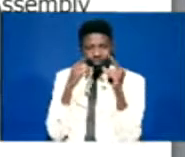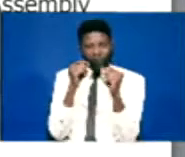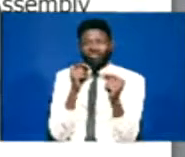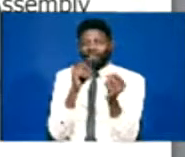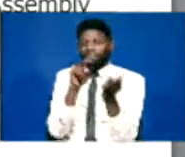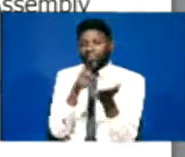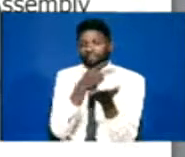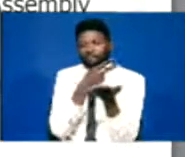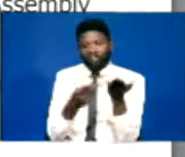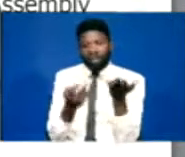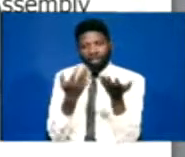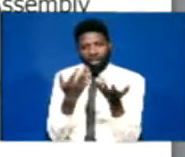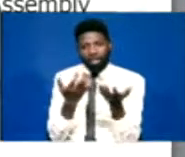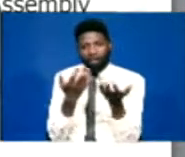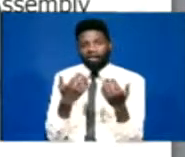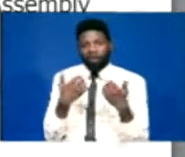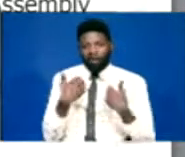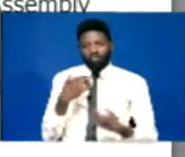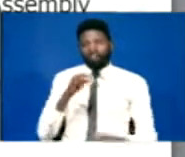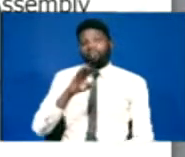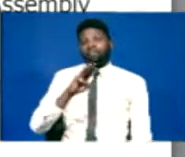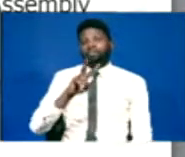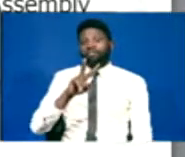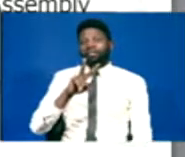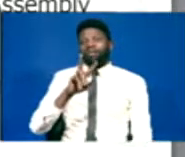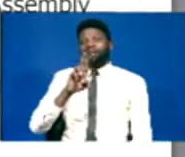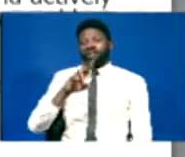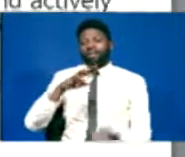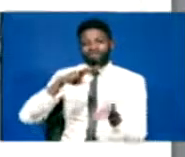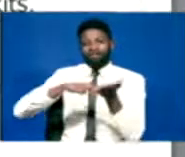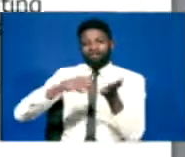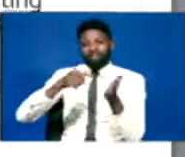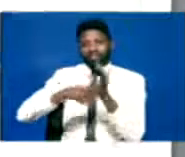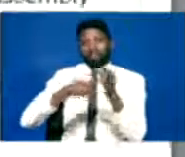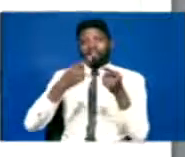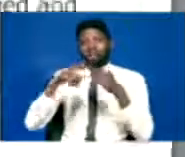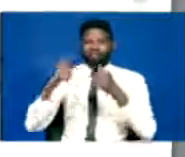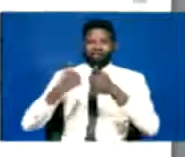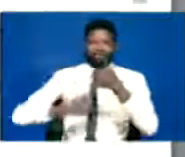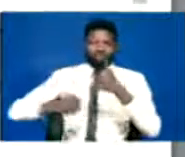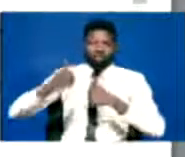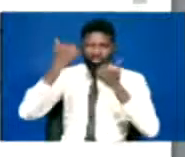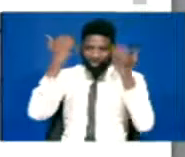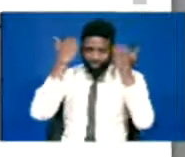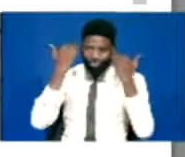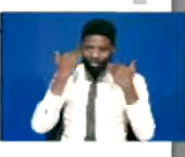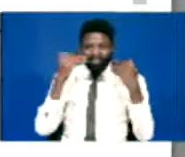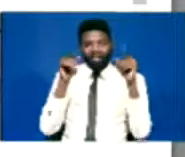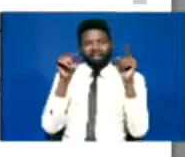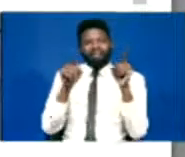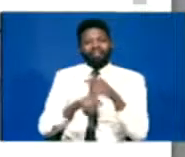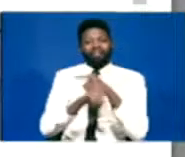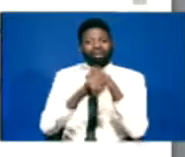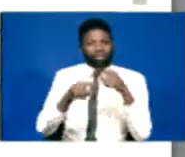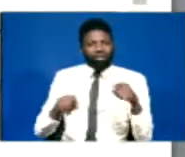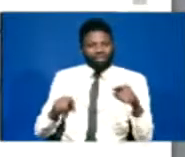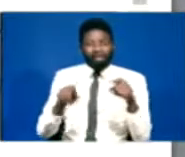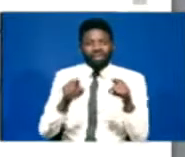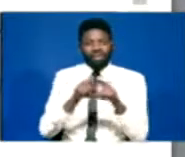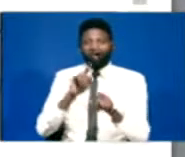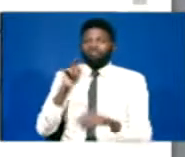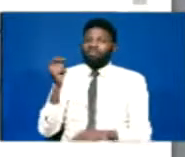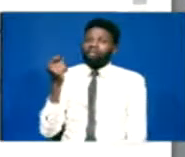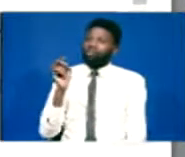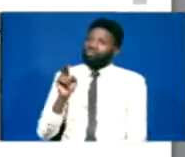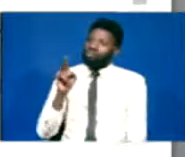the BVR kit. However, the Supreme Court did dismiss this petition, and President Kenyatta was eventually sworn in